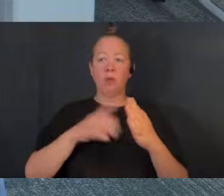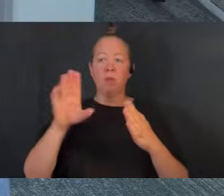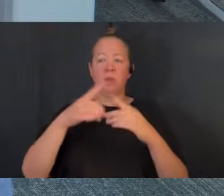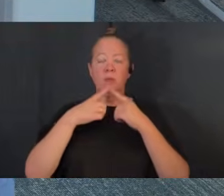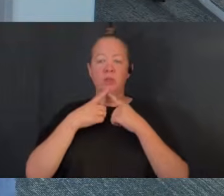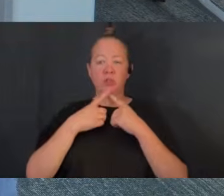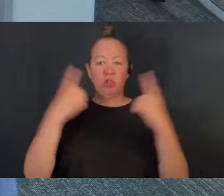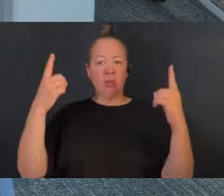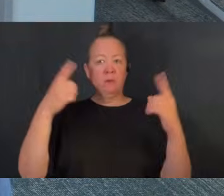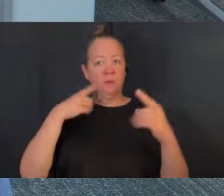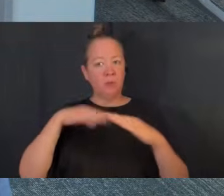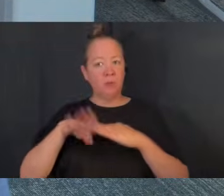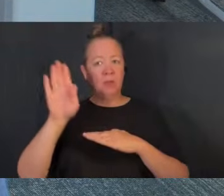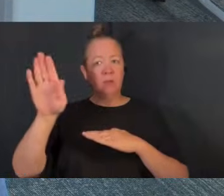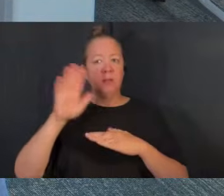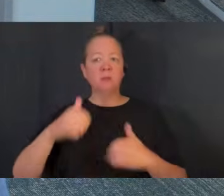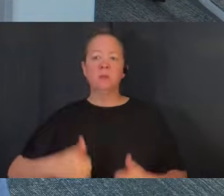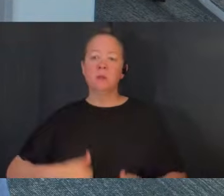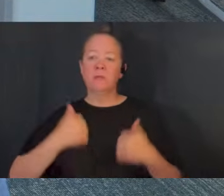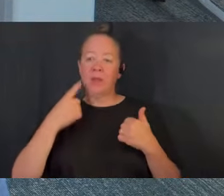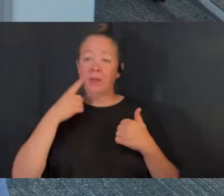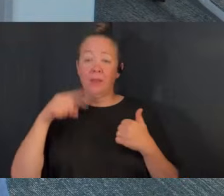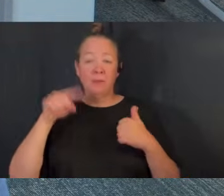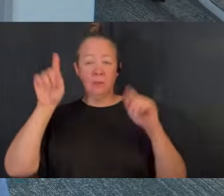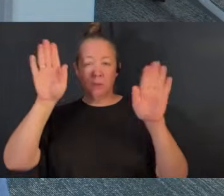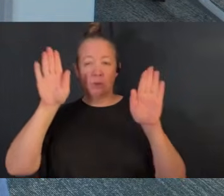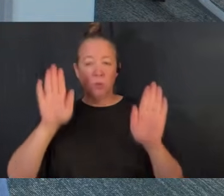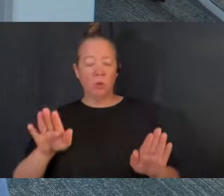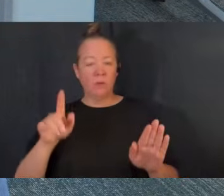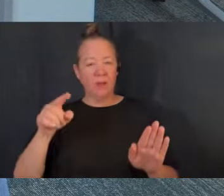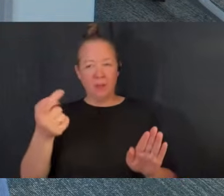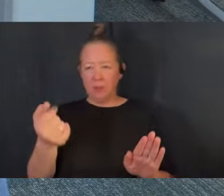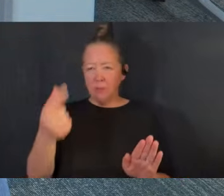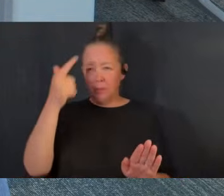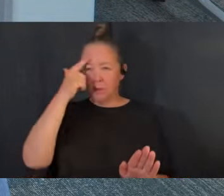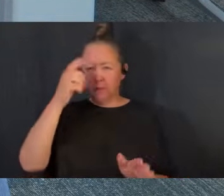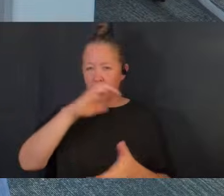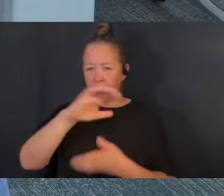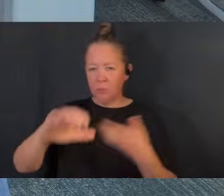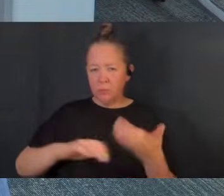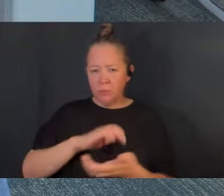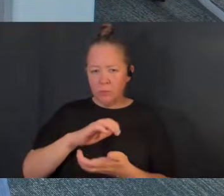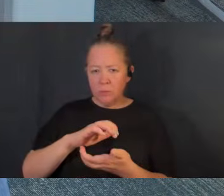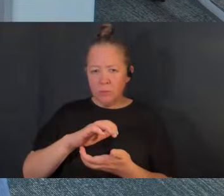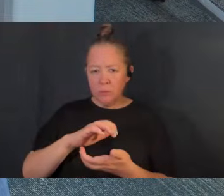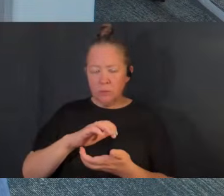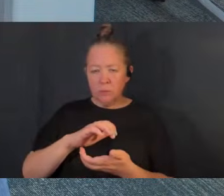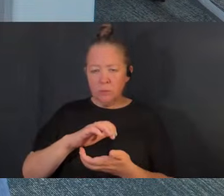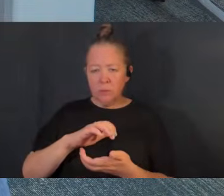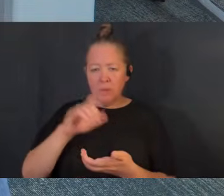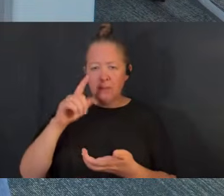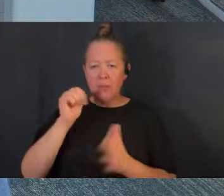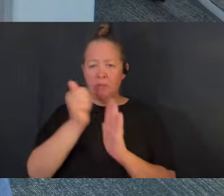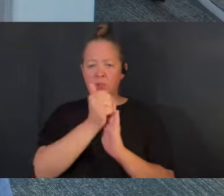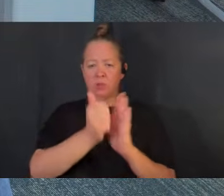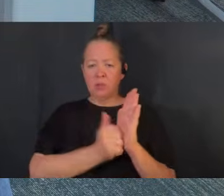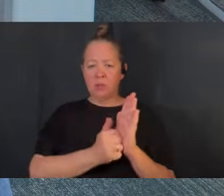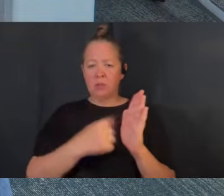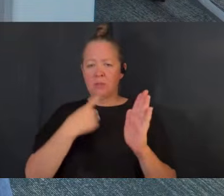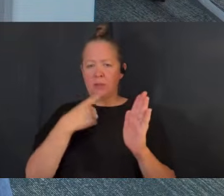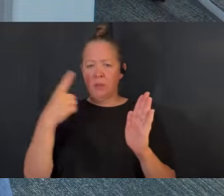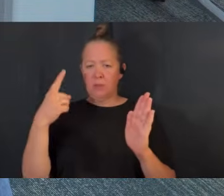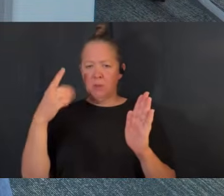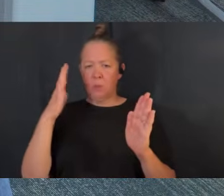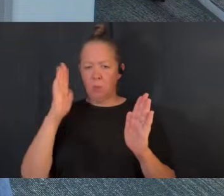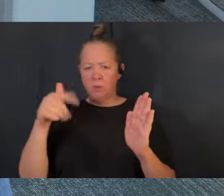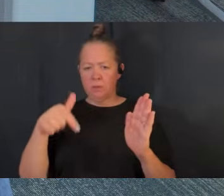is wonderful. I am confused. The agenda that I saw said this was up for a vote tonight, or am